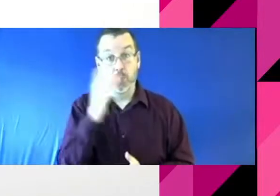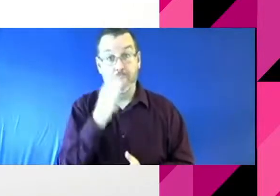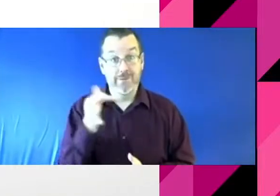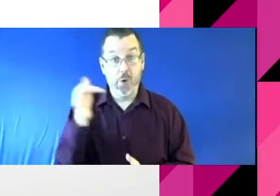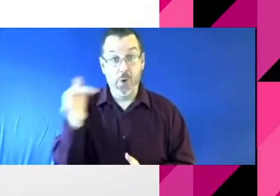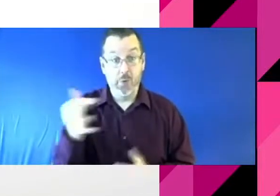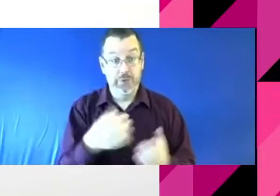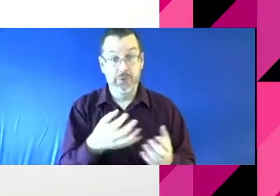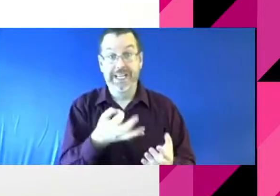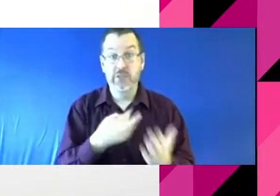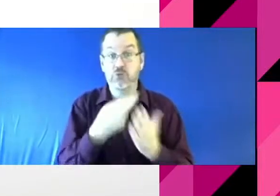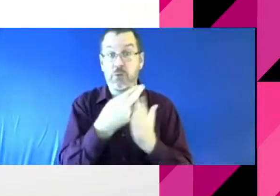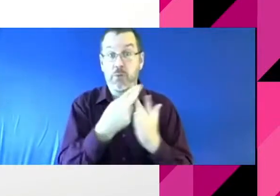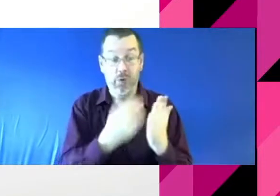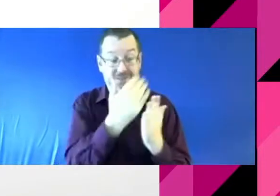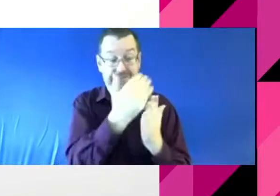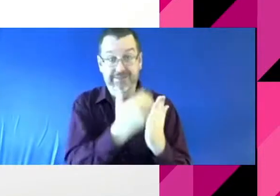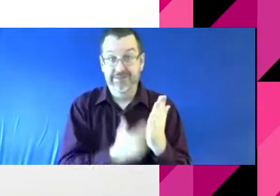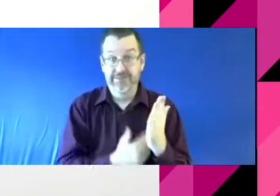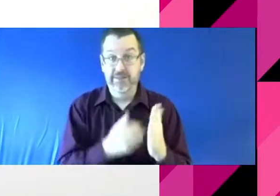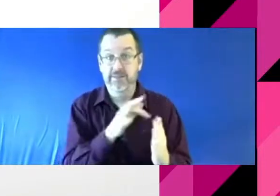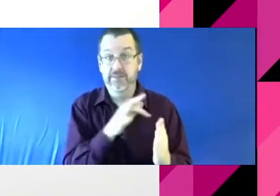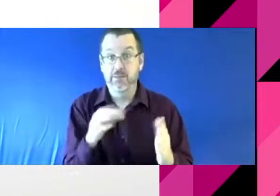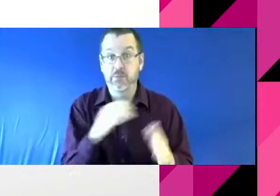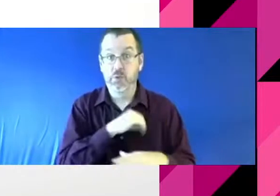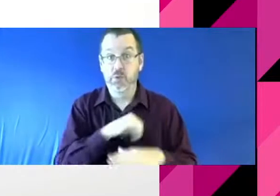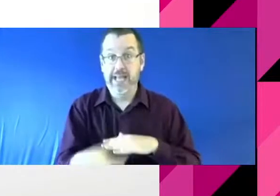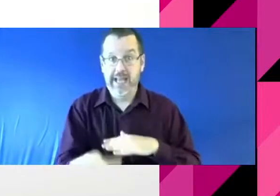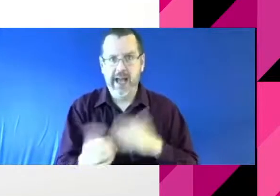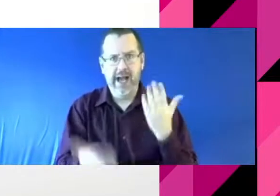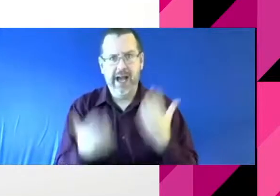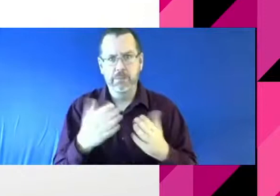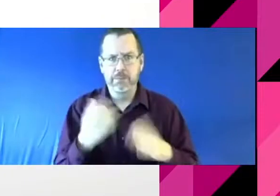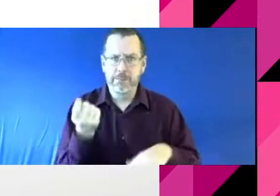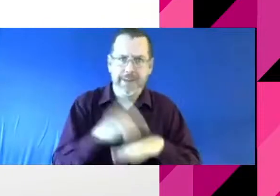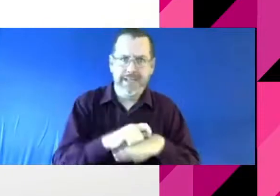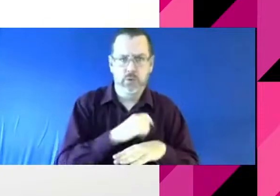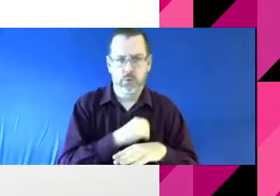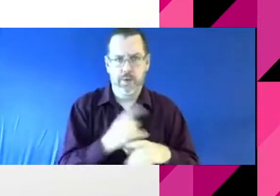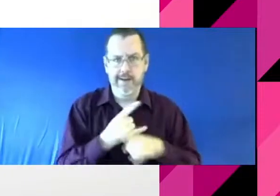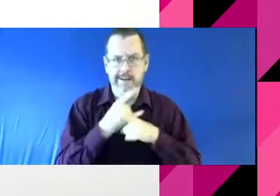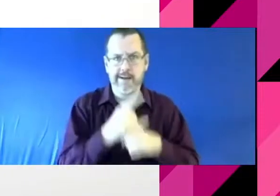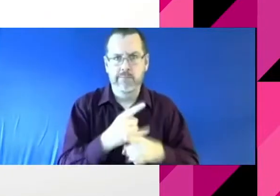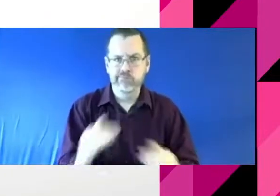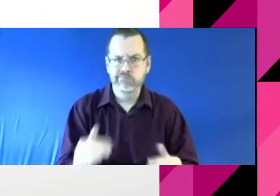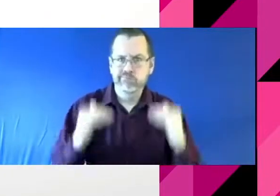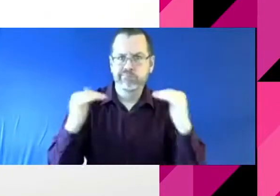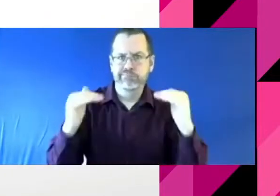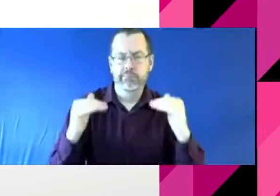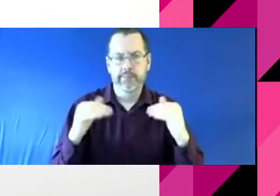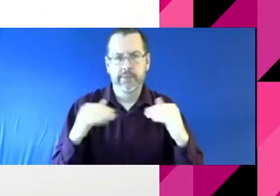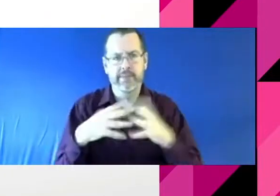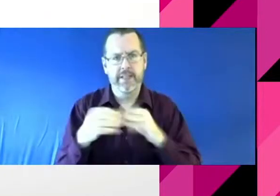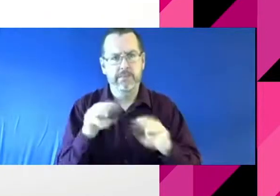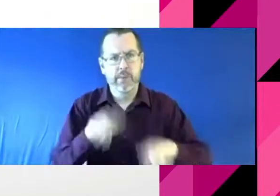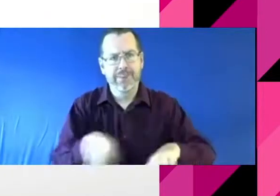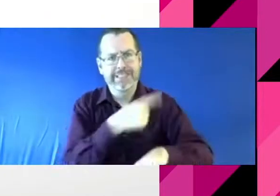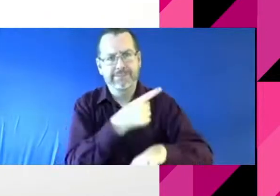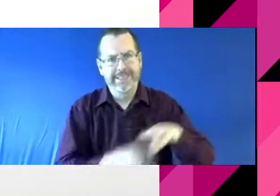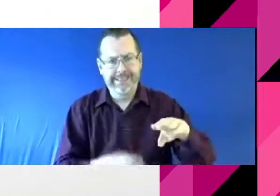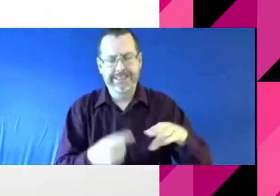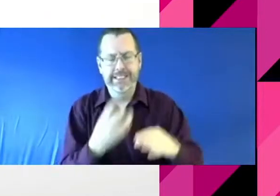proceedings and considering how best we can improve the rights of persons with disabilities within the criminal justice sector. Today's conference is